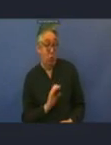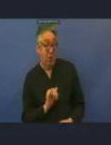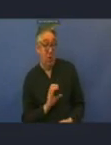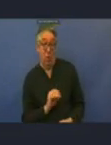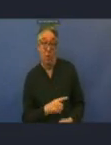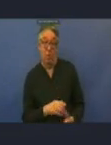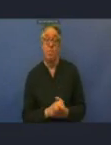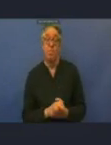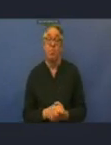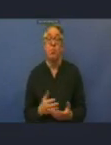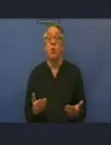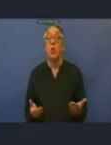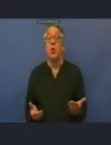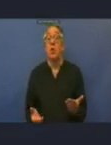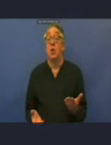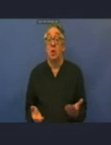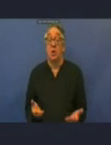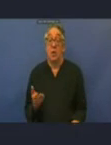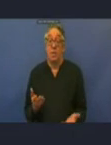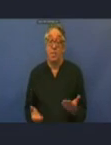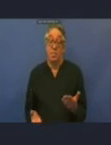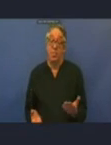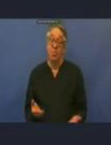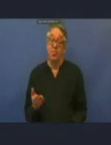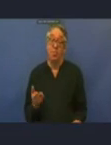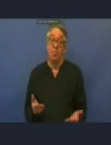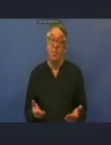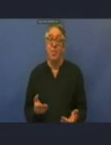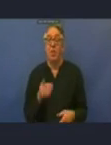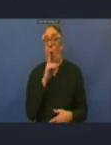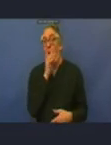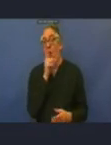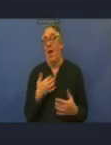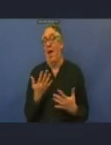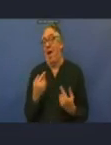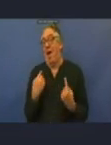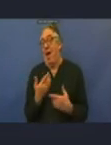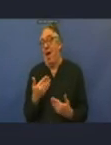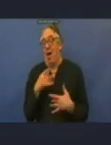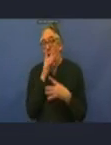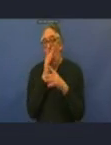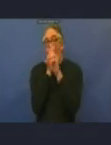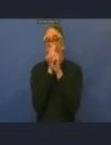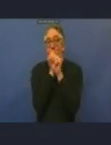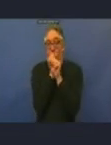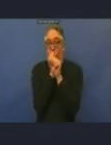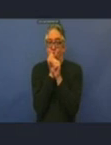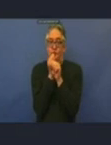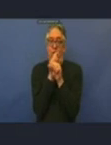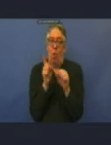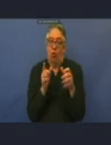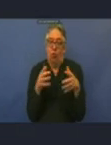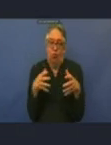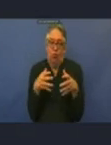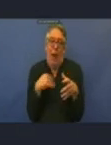in fact, I don't know, it's a secret, but I can really, it's among us, so I can say something about this.